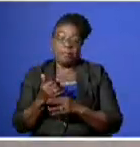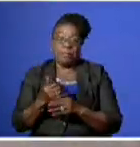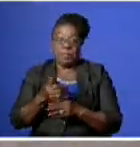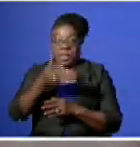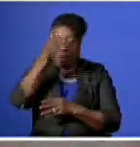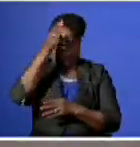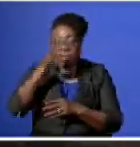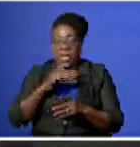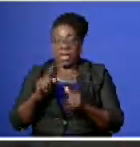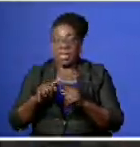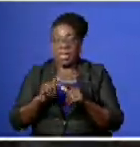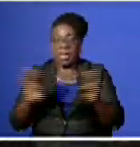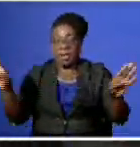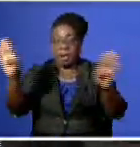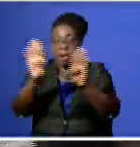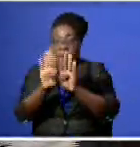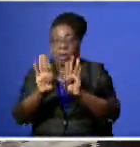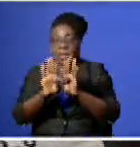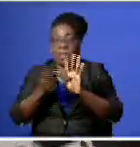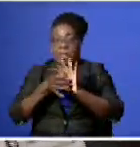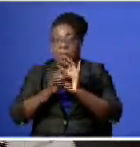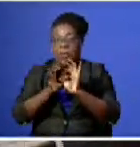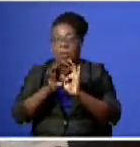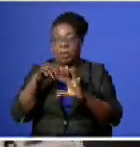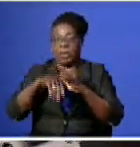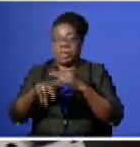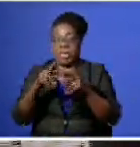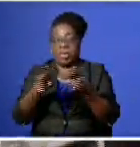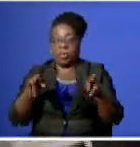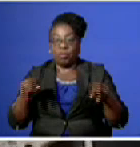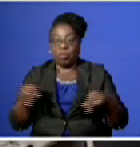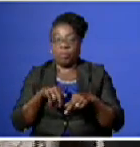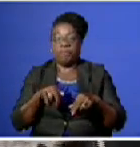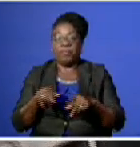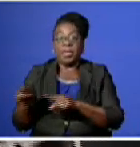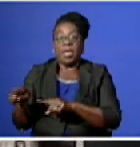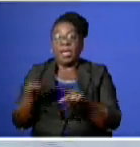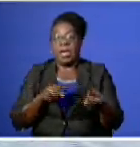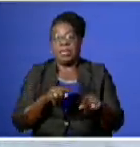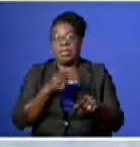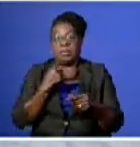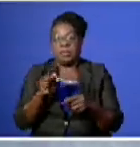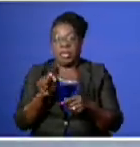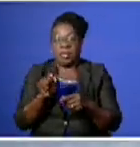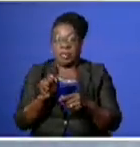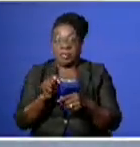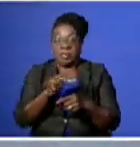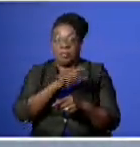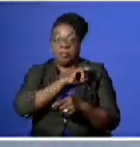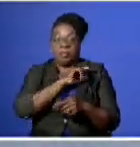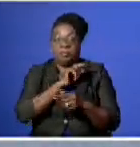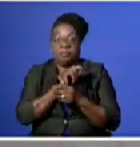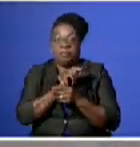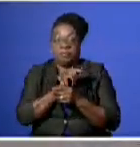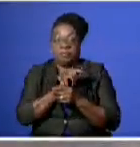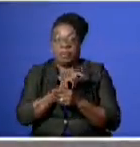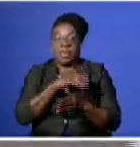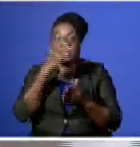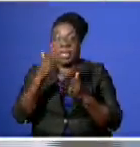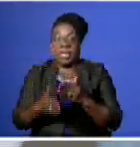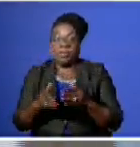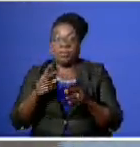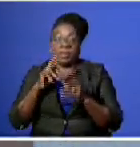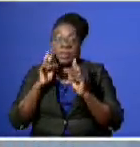then barricaded himself behind the doors of her room as attempts to negotiate with the suspect reportedly proved unsuccessful. The end